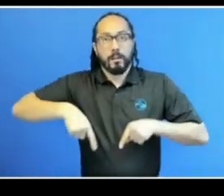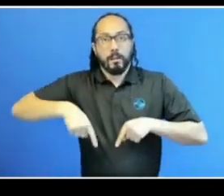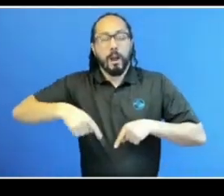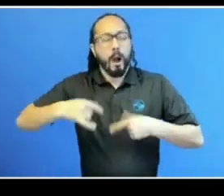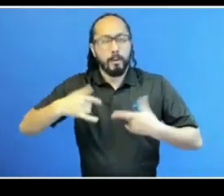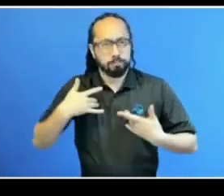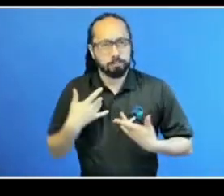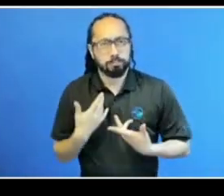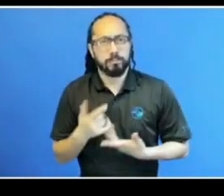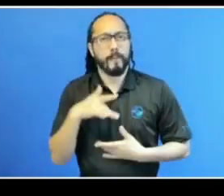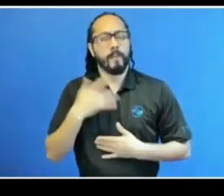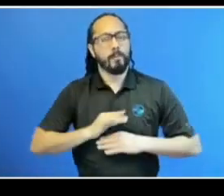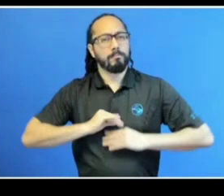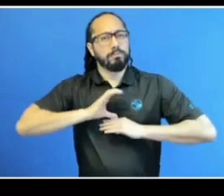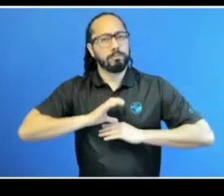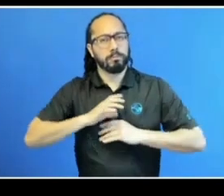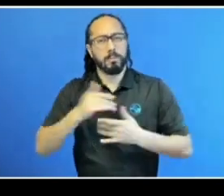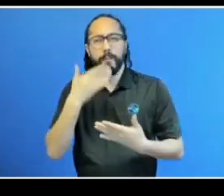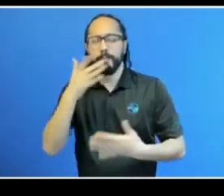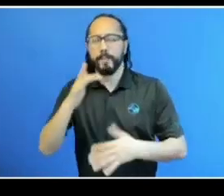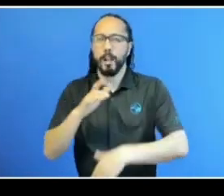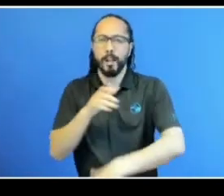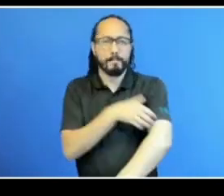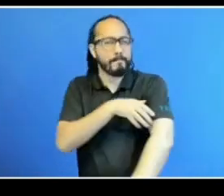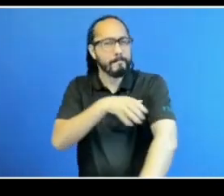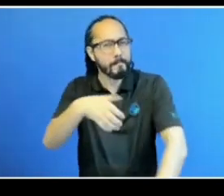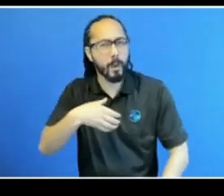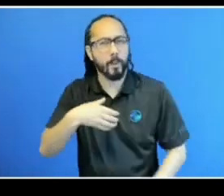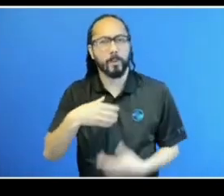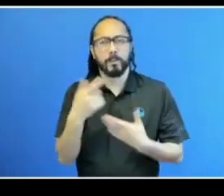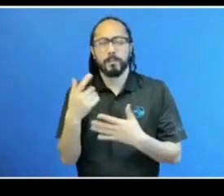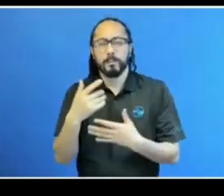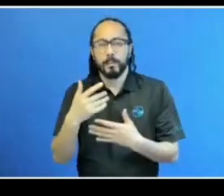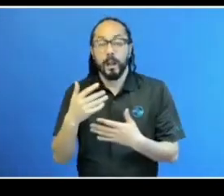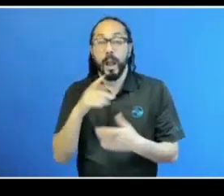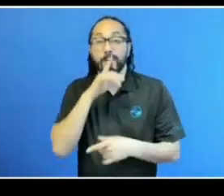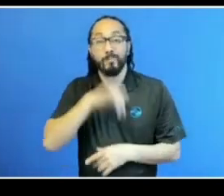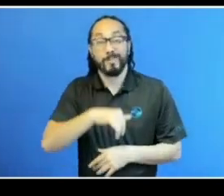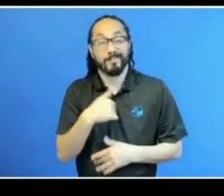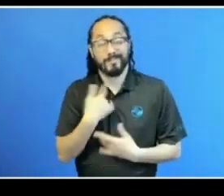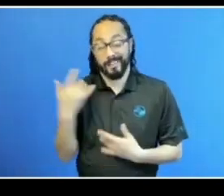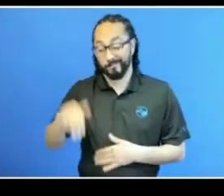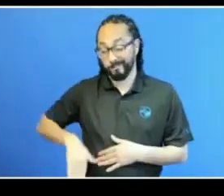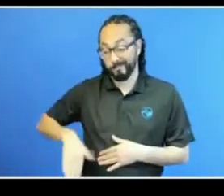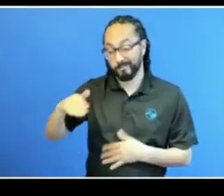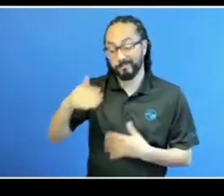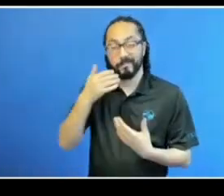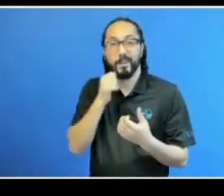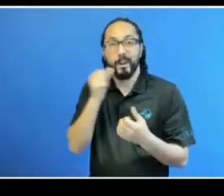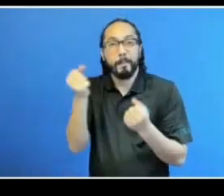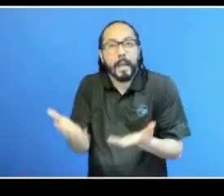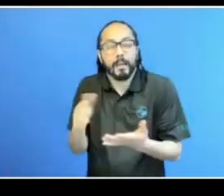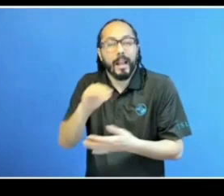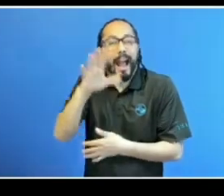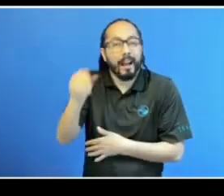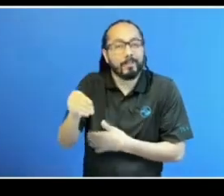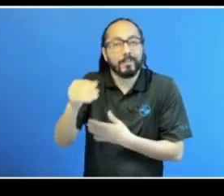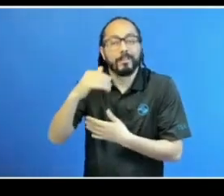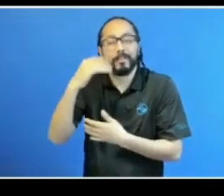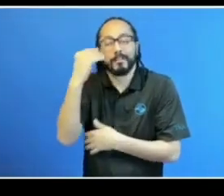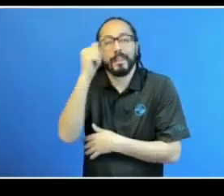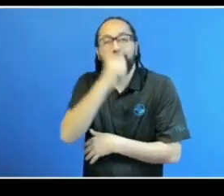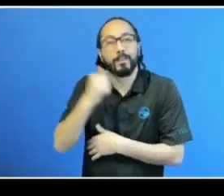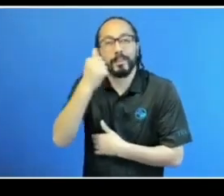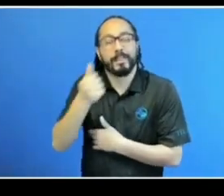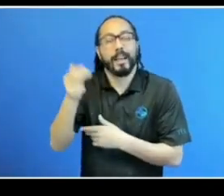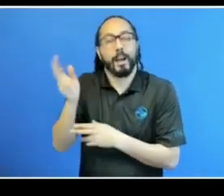also empowering experiences. I didn't get to attend many African Heritage Month events, but the community college offered